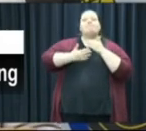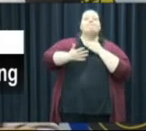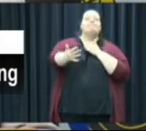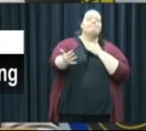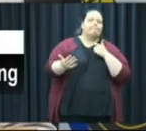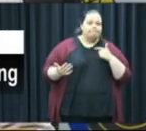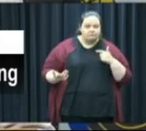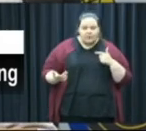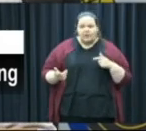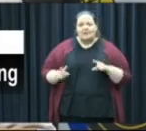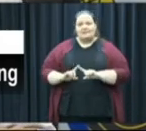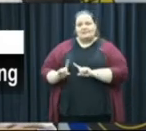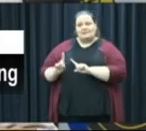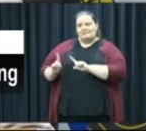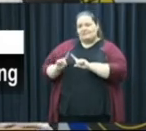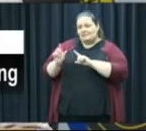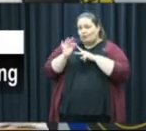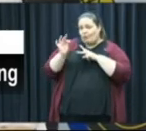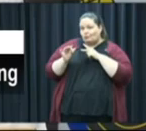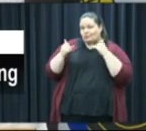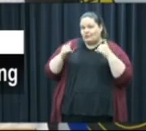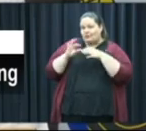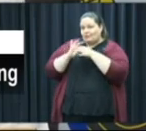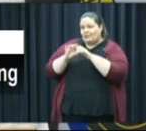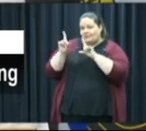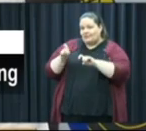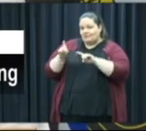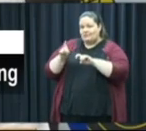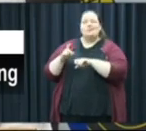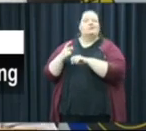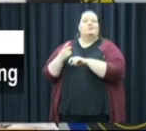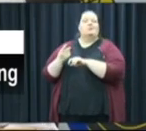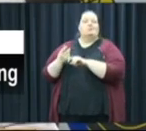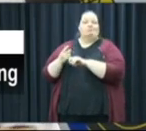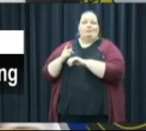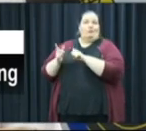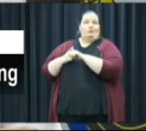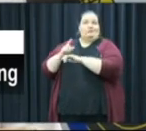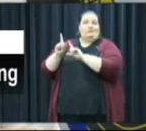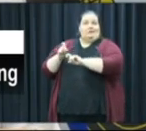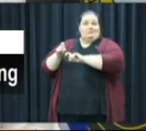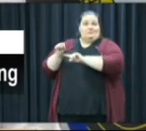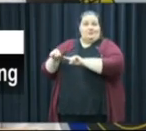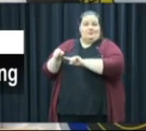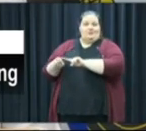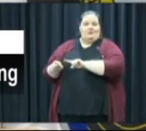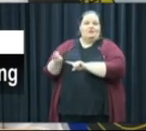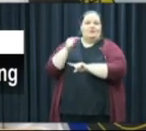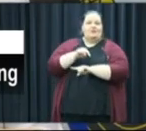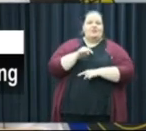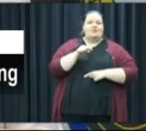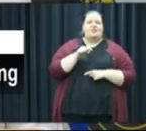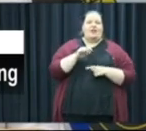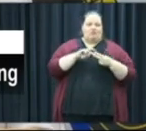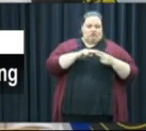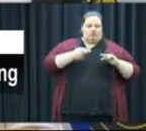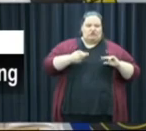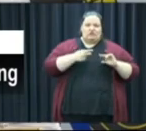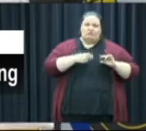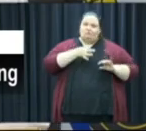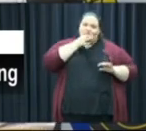we have different options now for testing. So we have the regular testing that we're doing. We also have the Gene Expert machines that we can